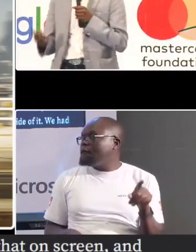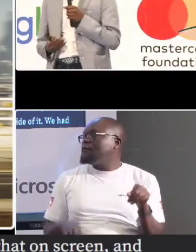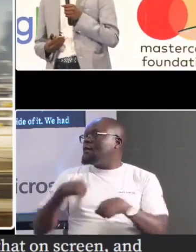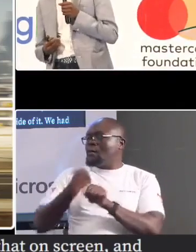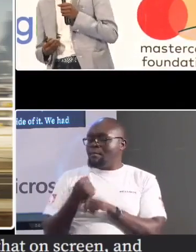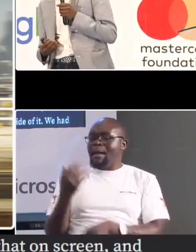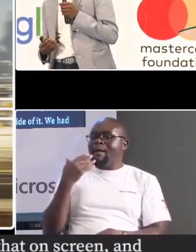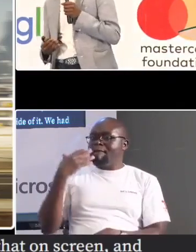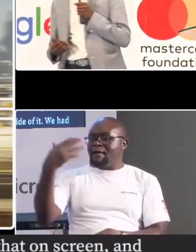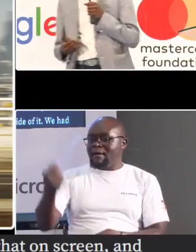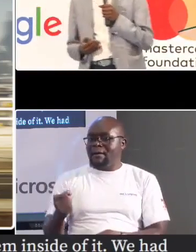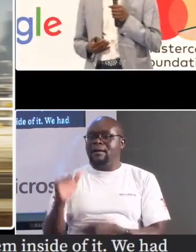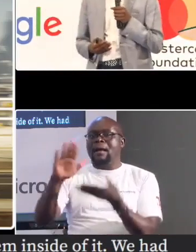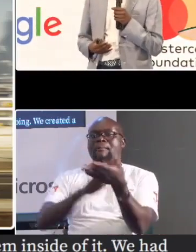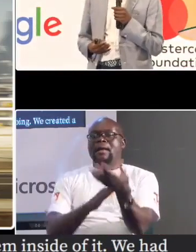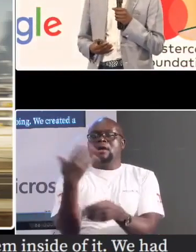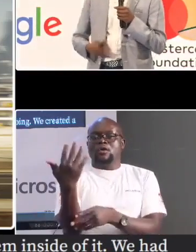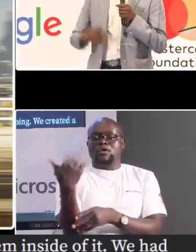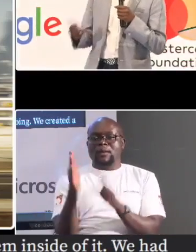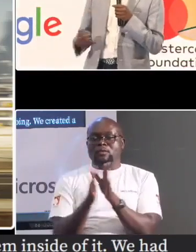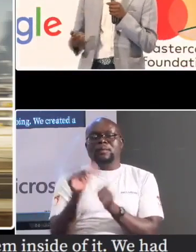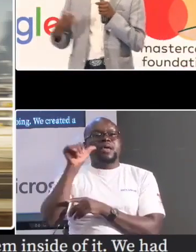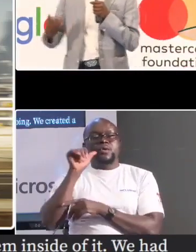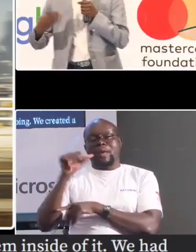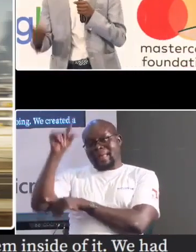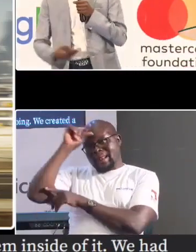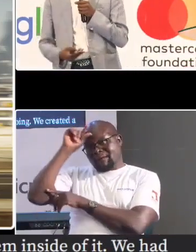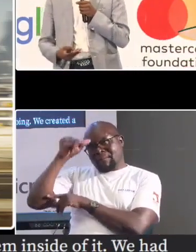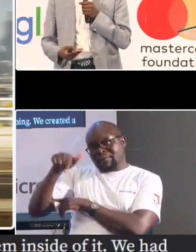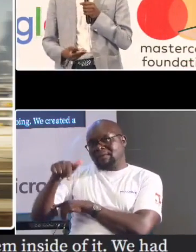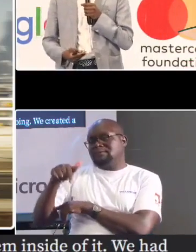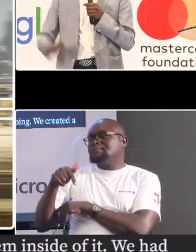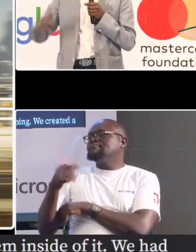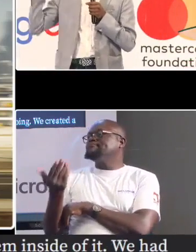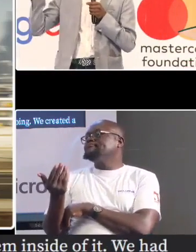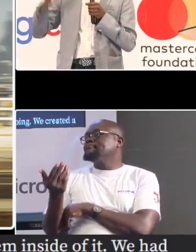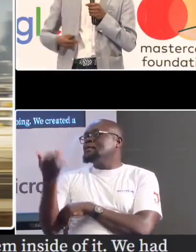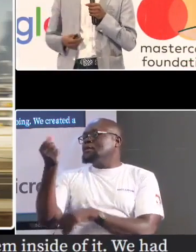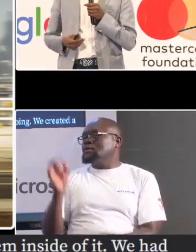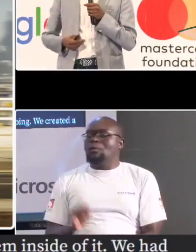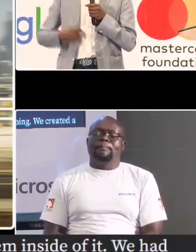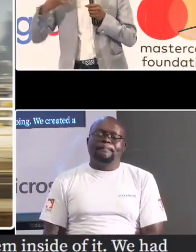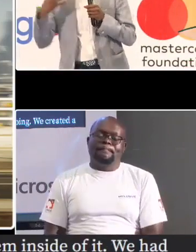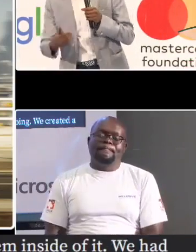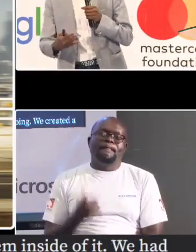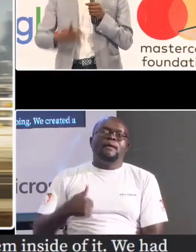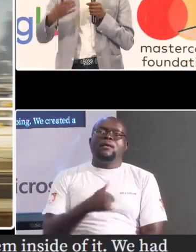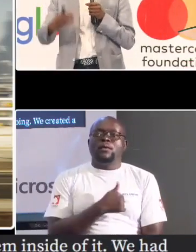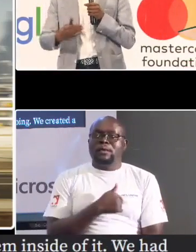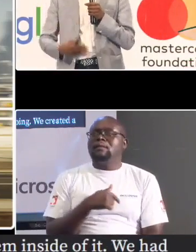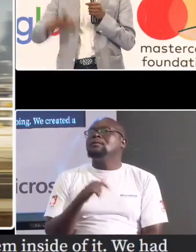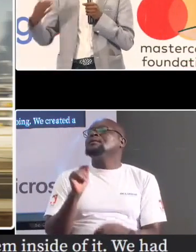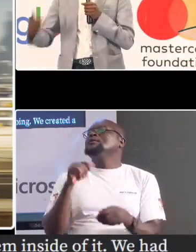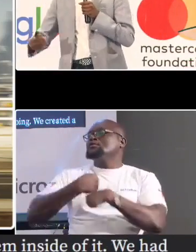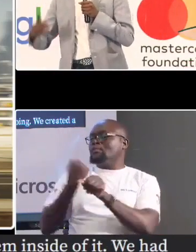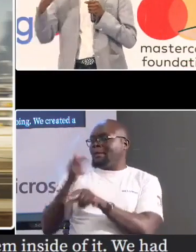a 500-page document for the UK government, but being designers, we also had some fun. So we redefined a sports